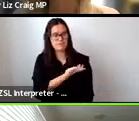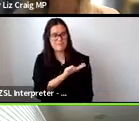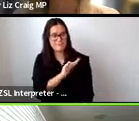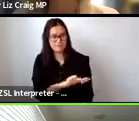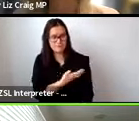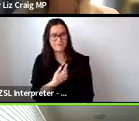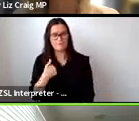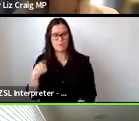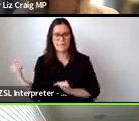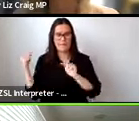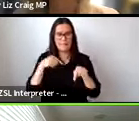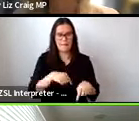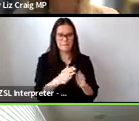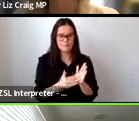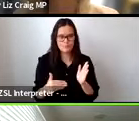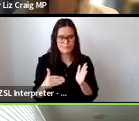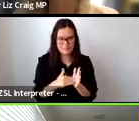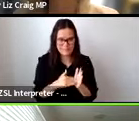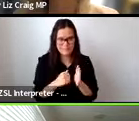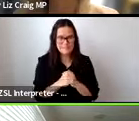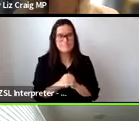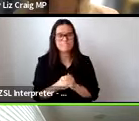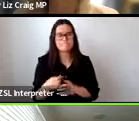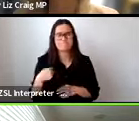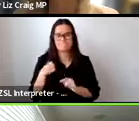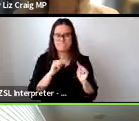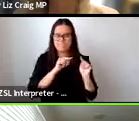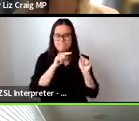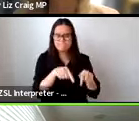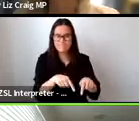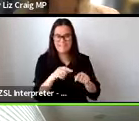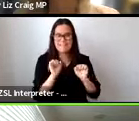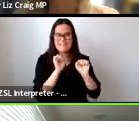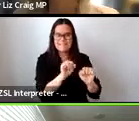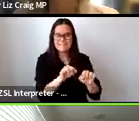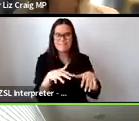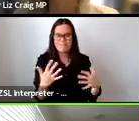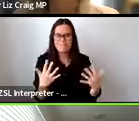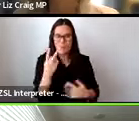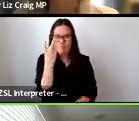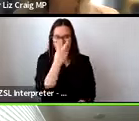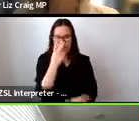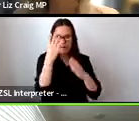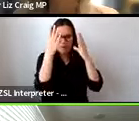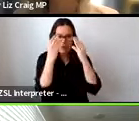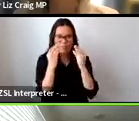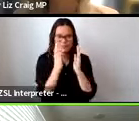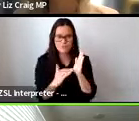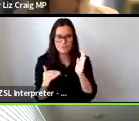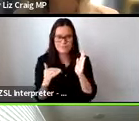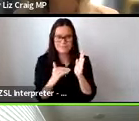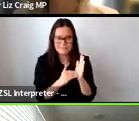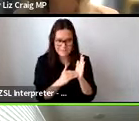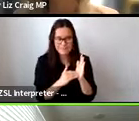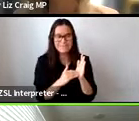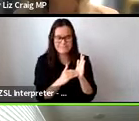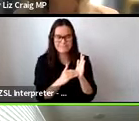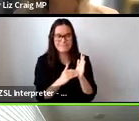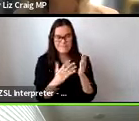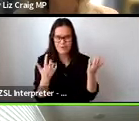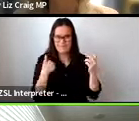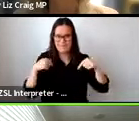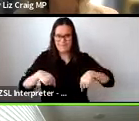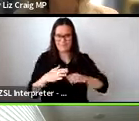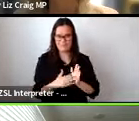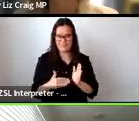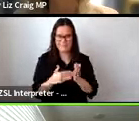a volunteer and guest of Blind Low Vision New Zealand, and it is a privilege to be here. My